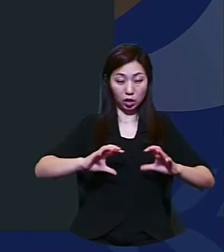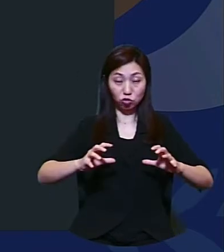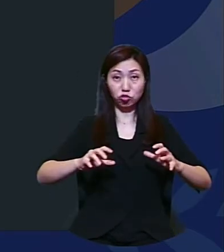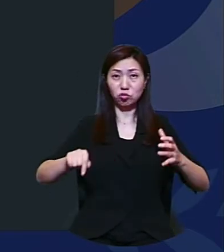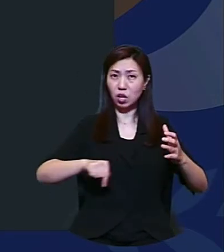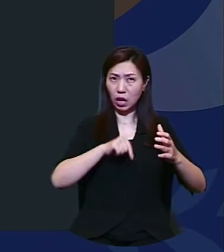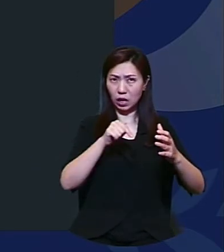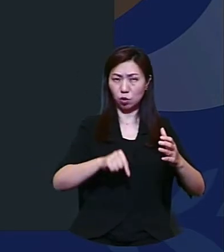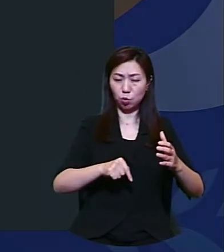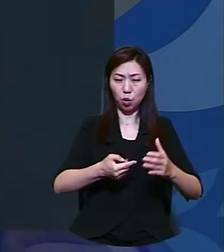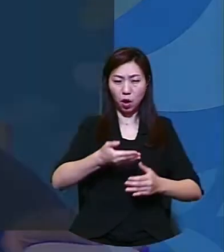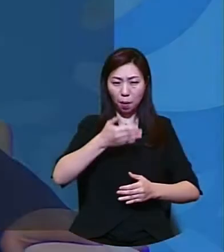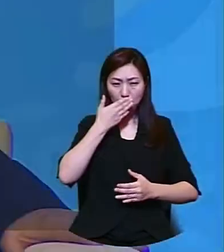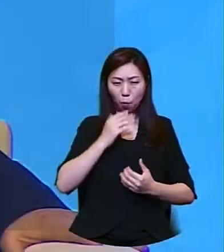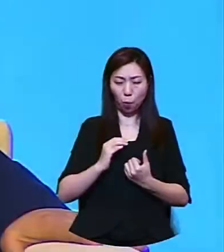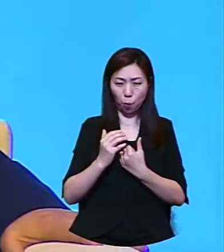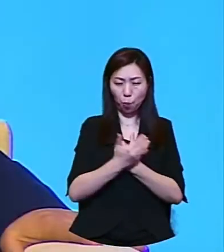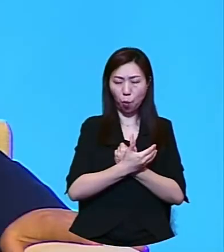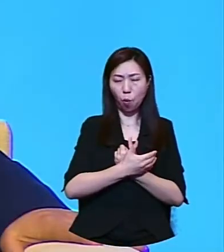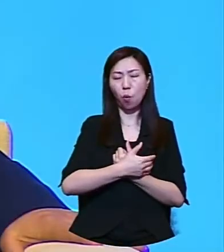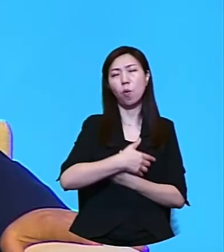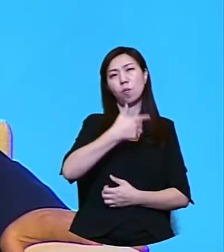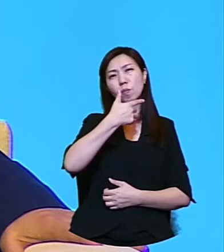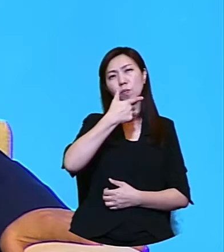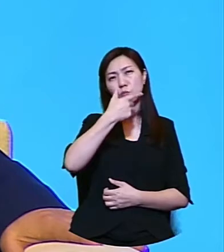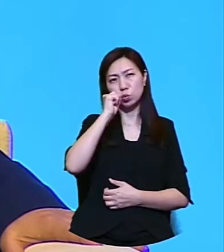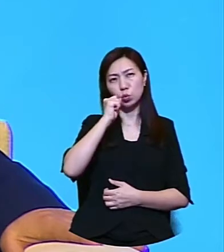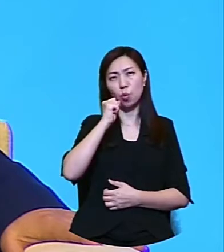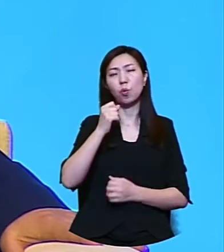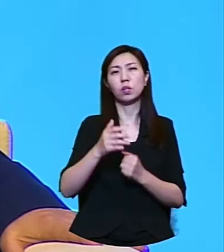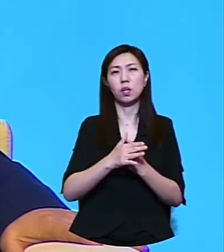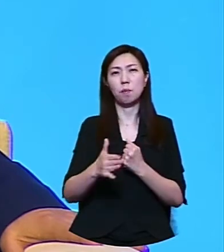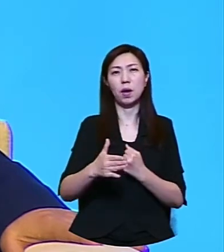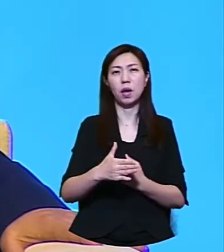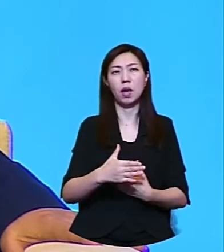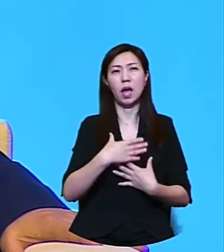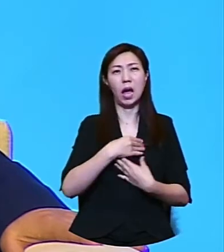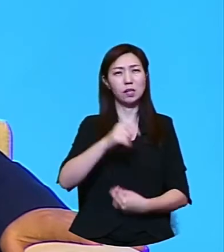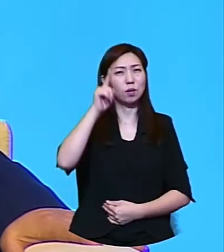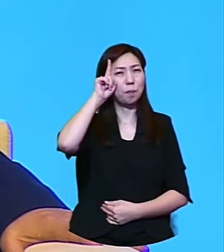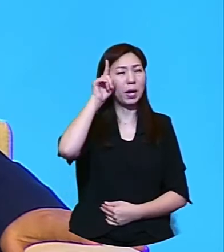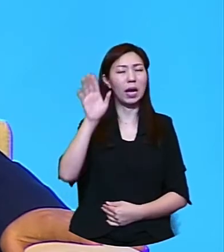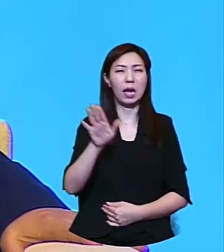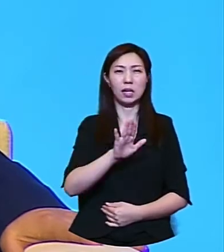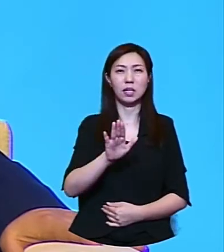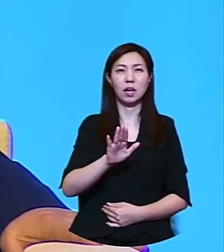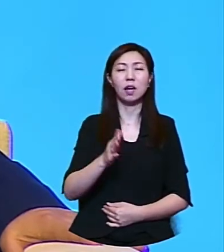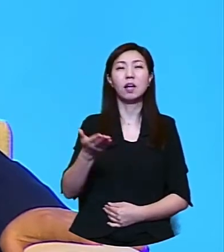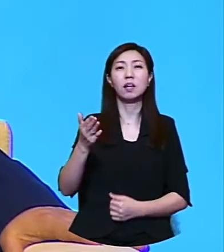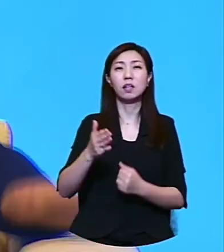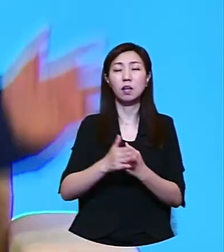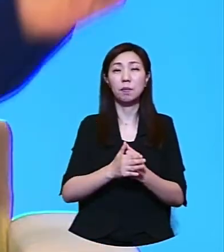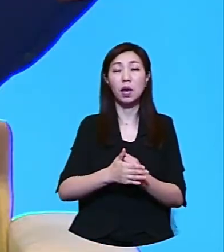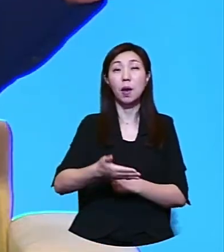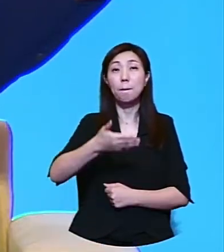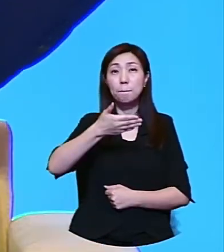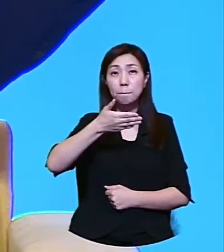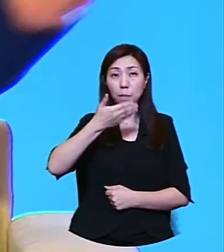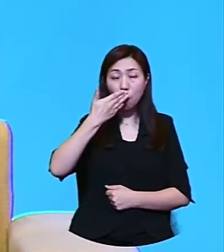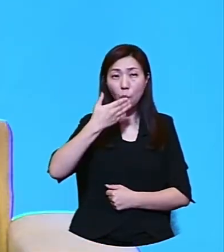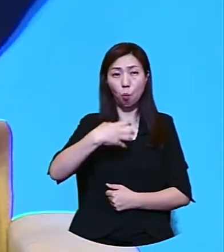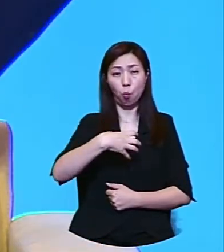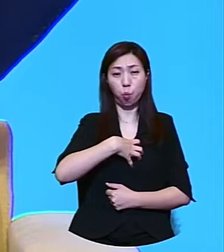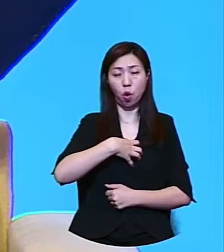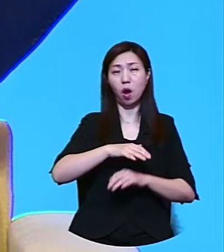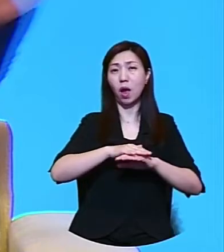So how are we gonna tackle this food crisis issue? And I know, Frank, I think